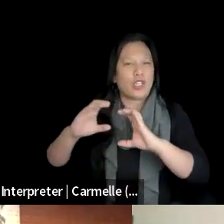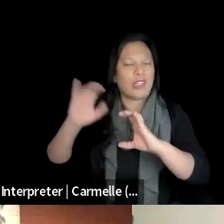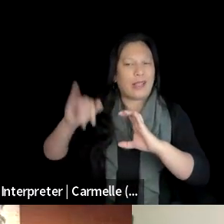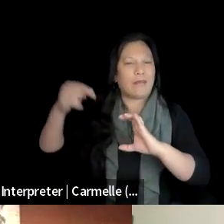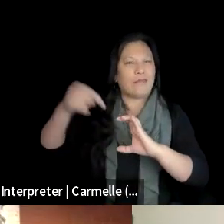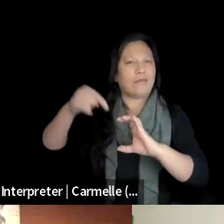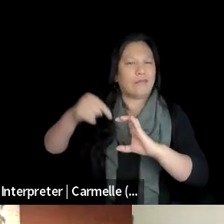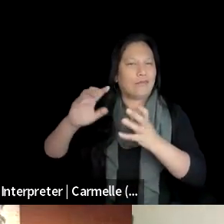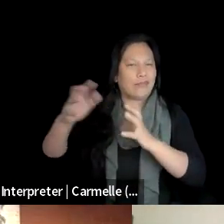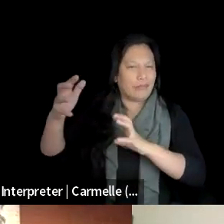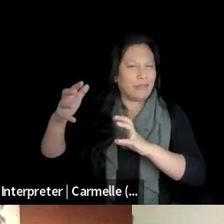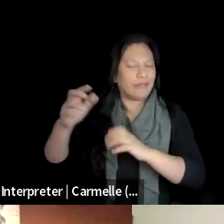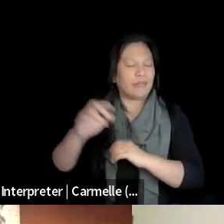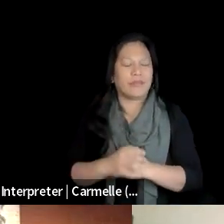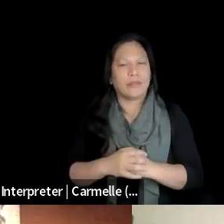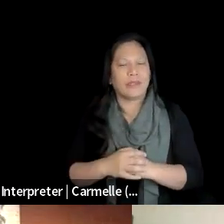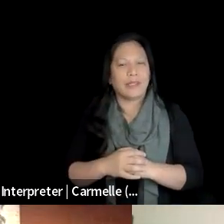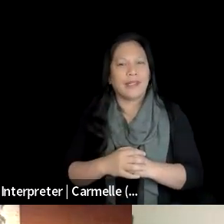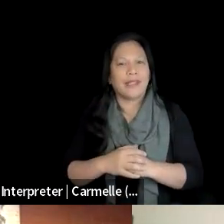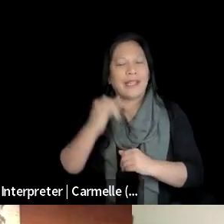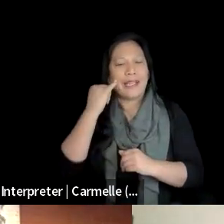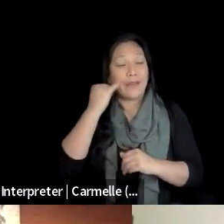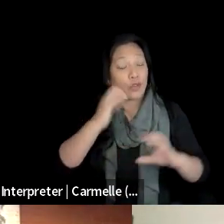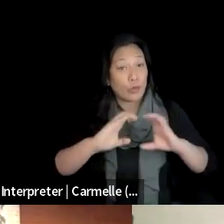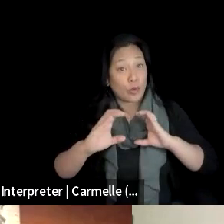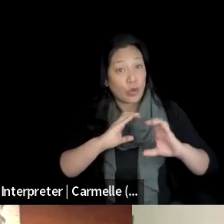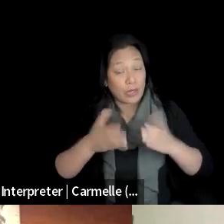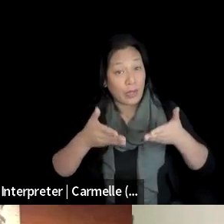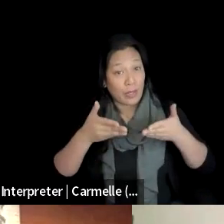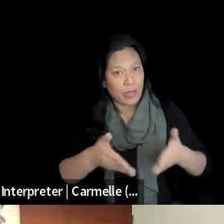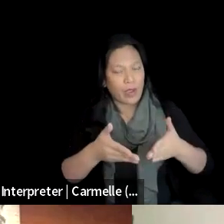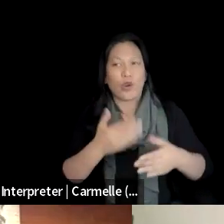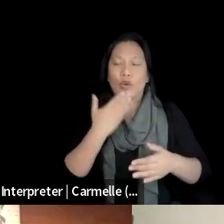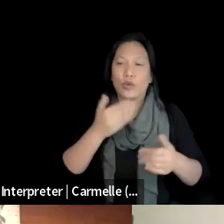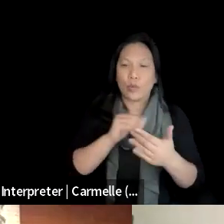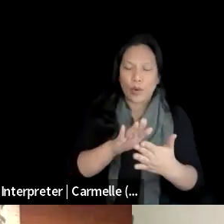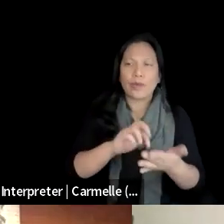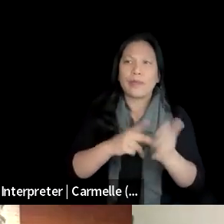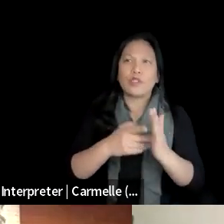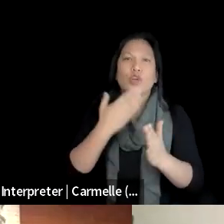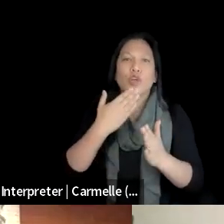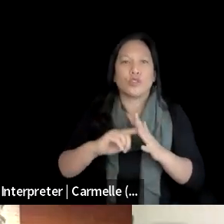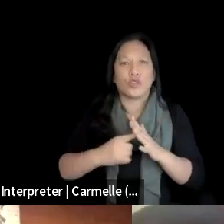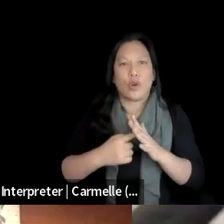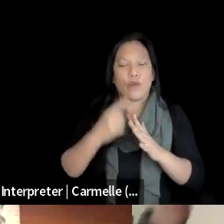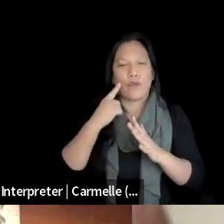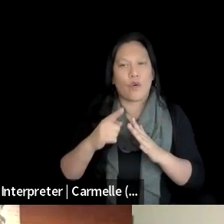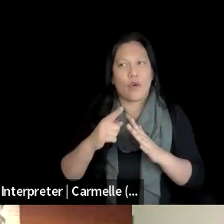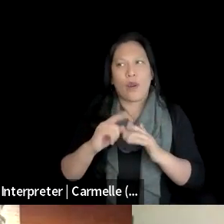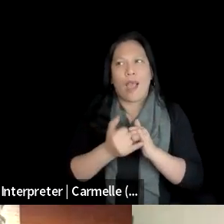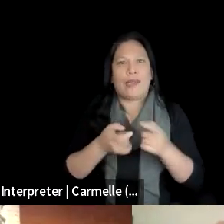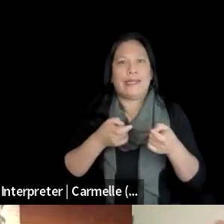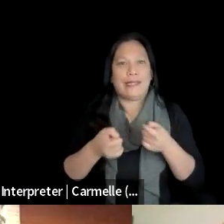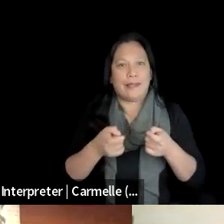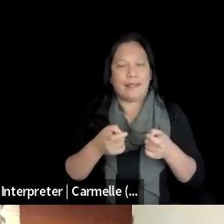I have a good pathway to at least start dealing with it. And if I circle about